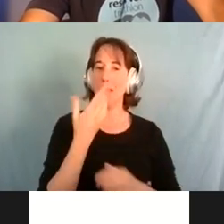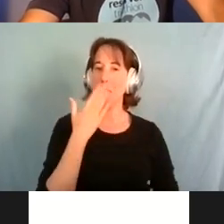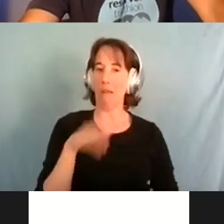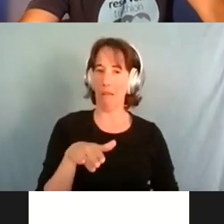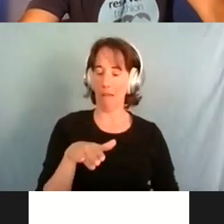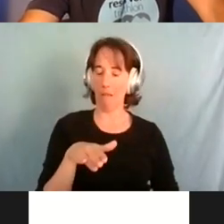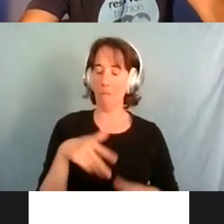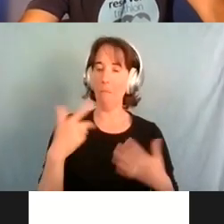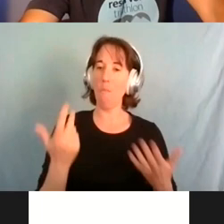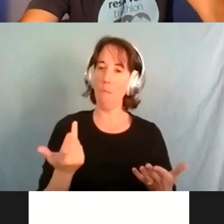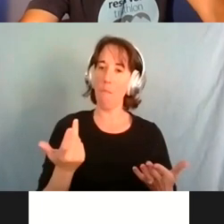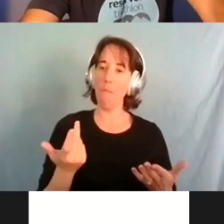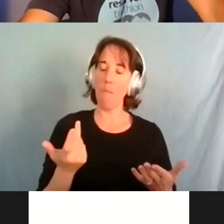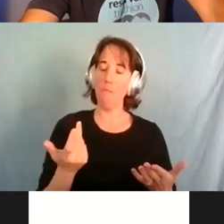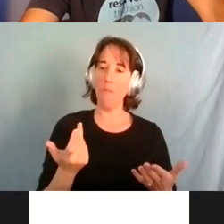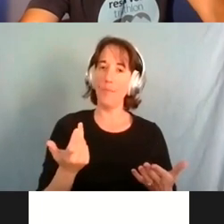yeah.